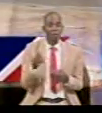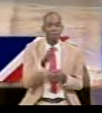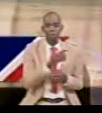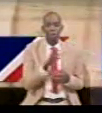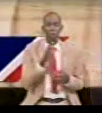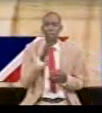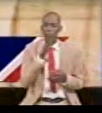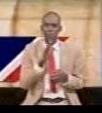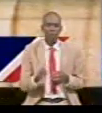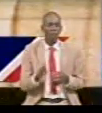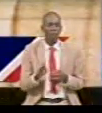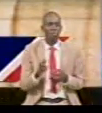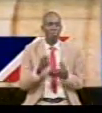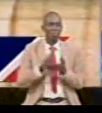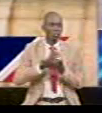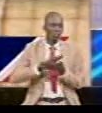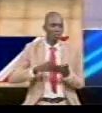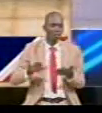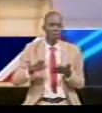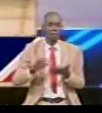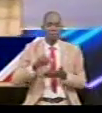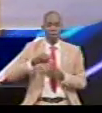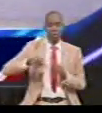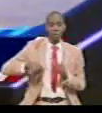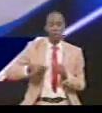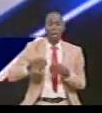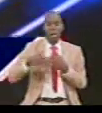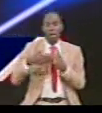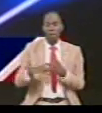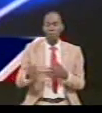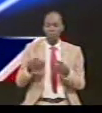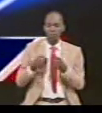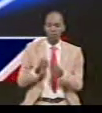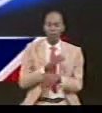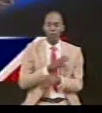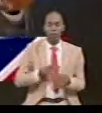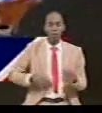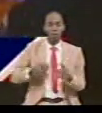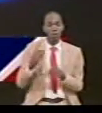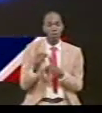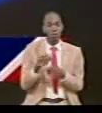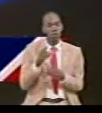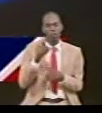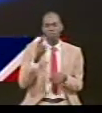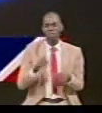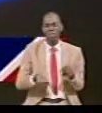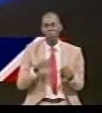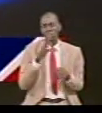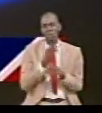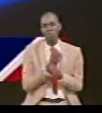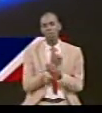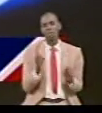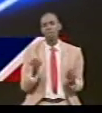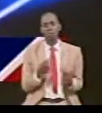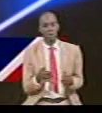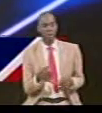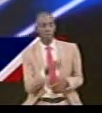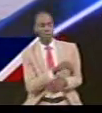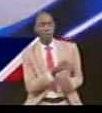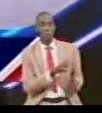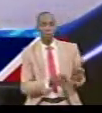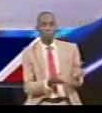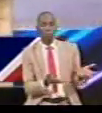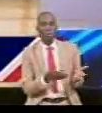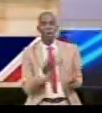the manner of Moses, ye cannot be saved. They were already brethren. They were born again. They were children of God.